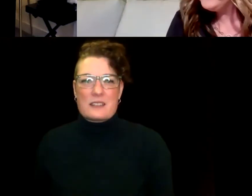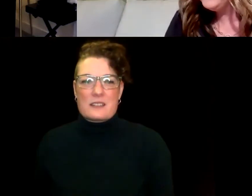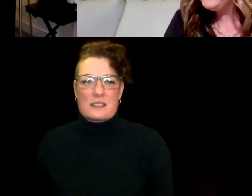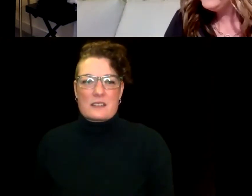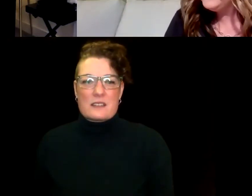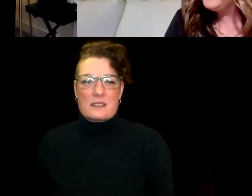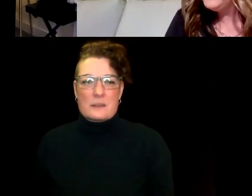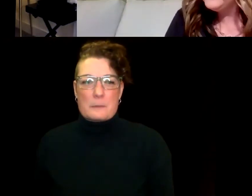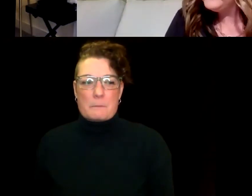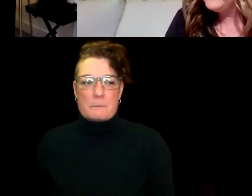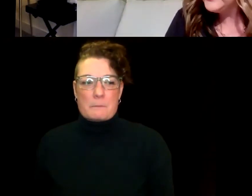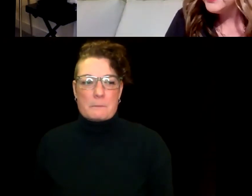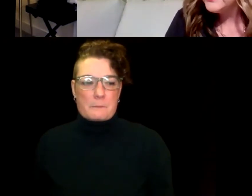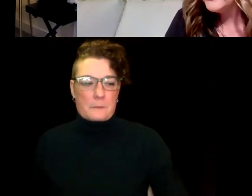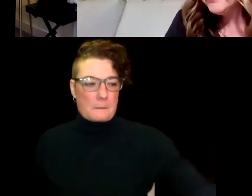know,